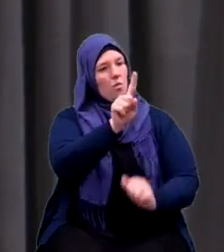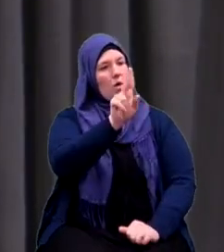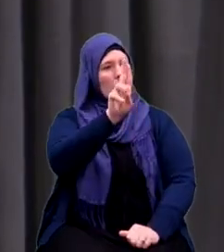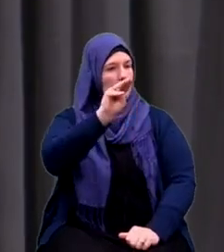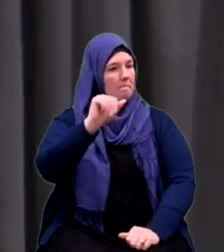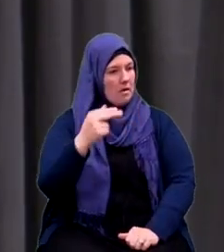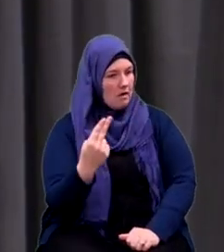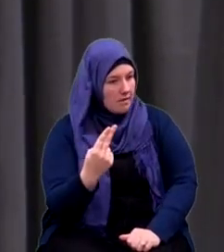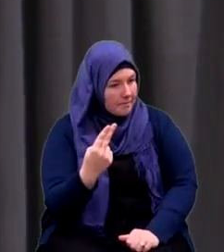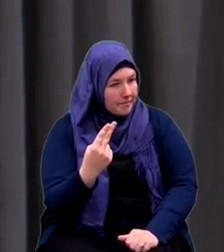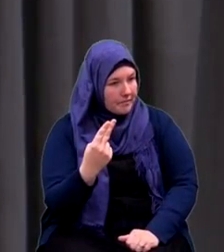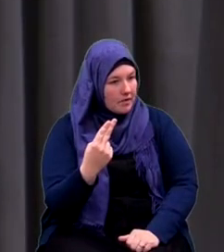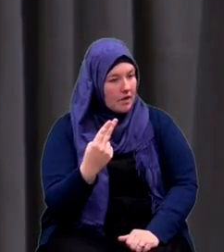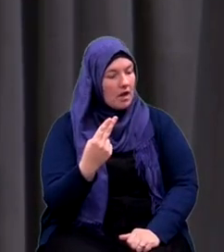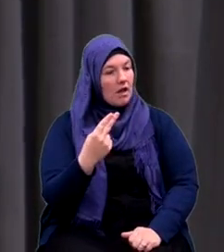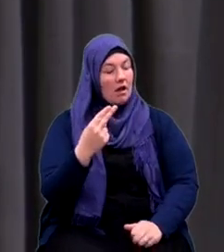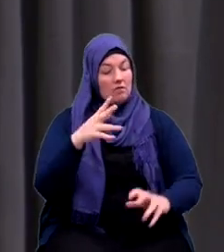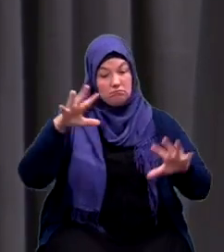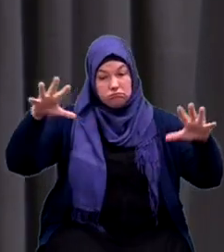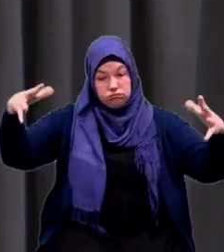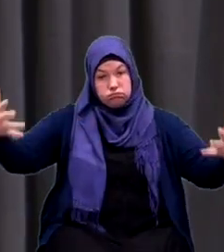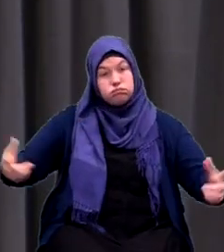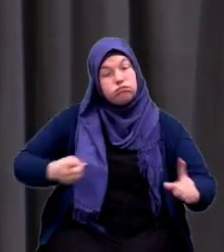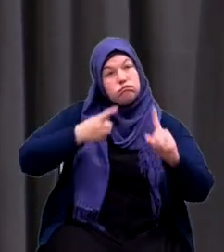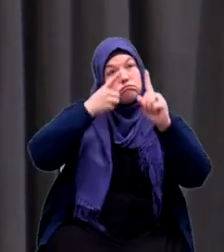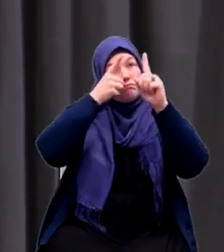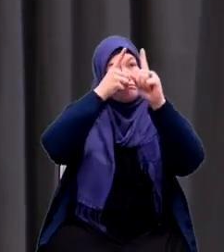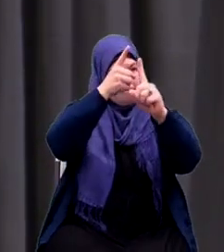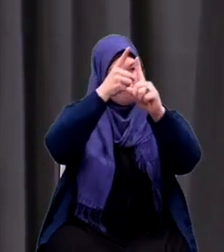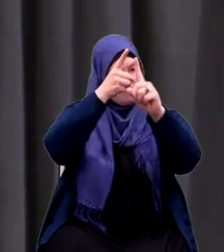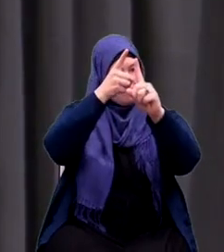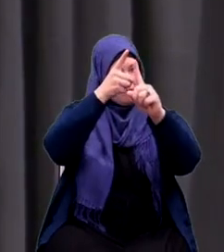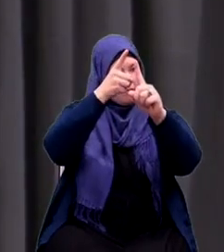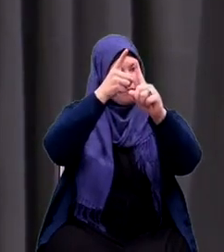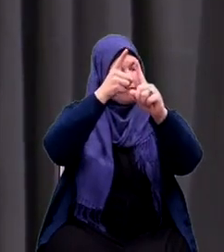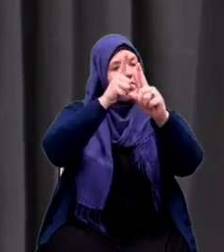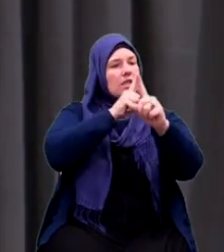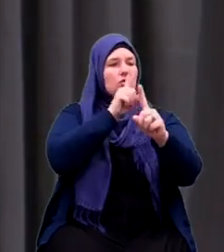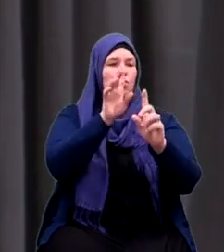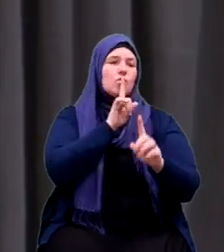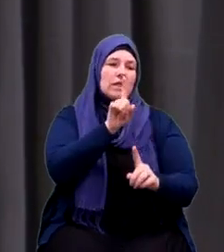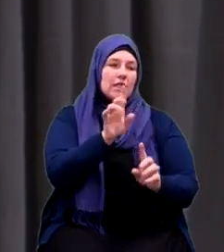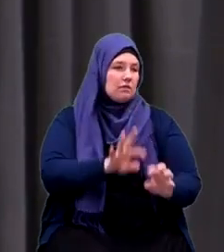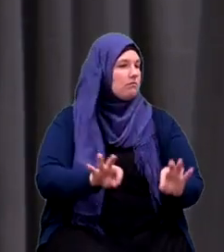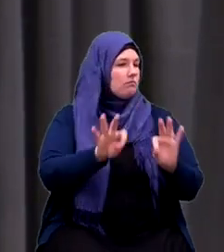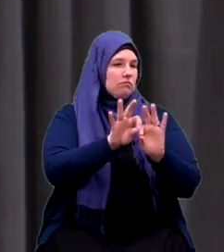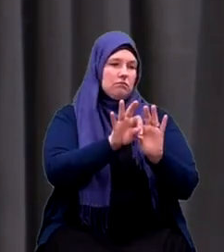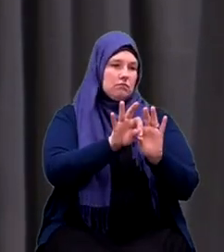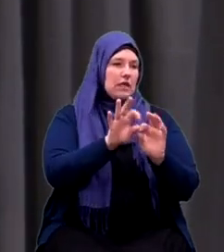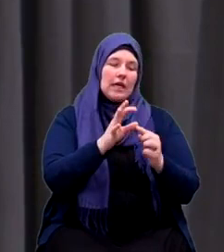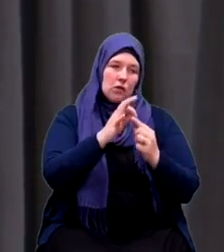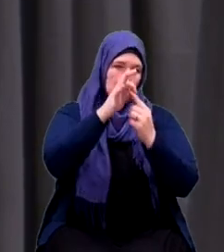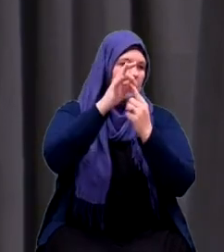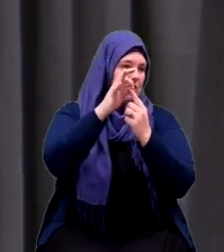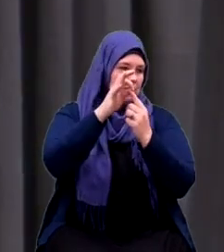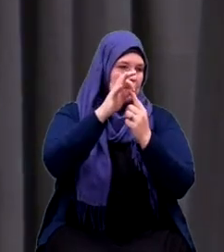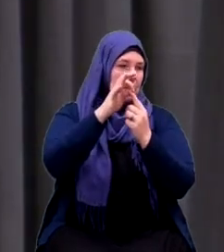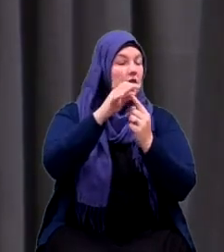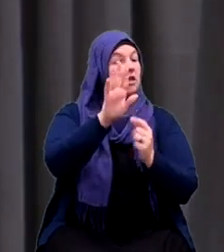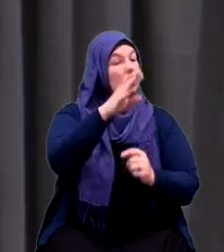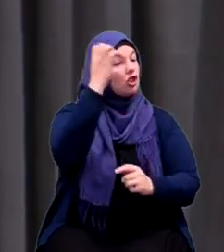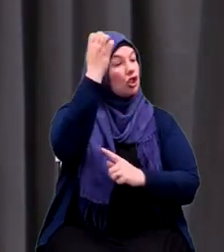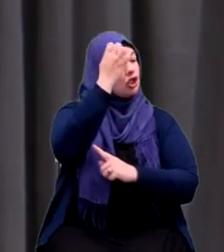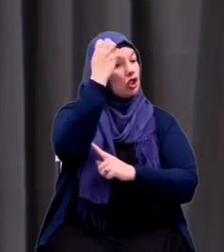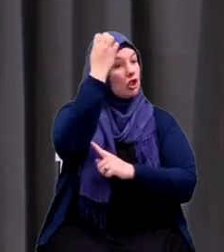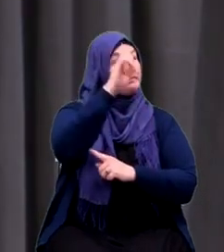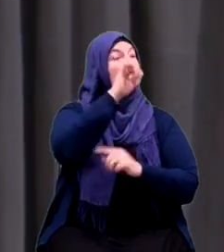The power of collective will and collective cooperation is very unique, and we know that Europe